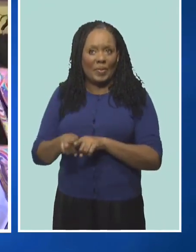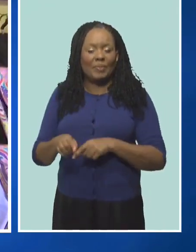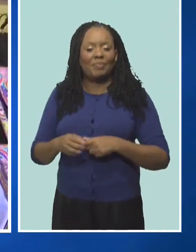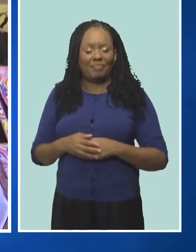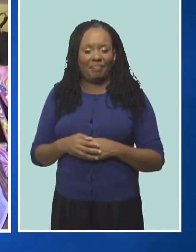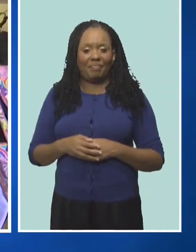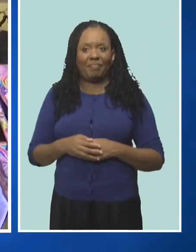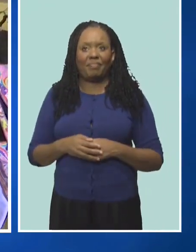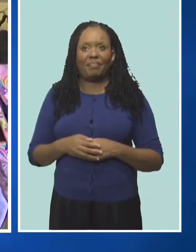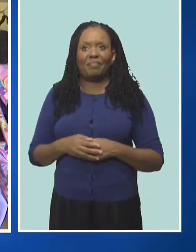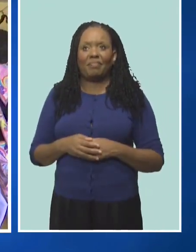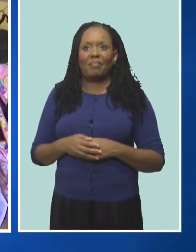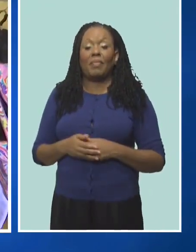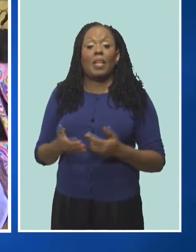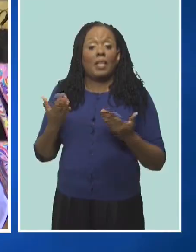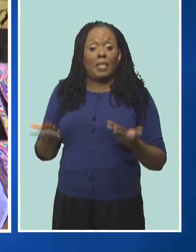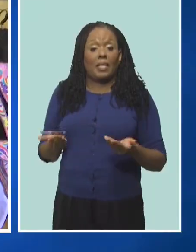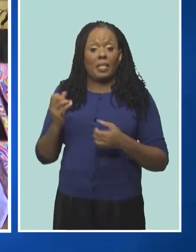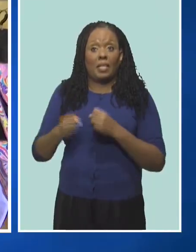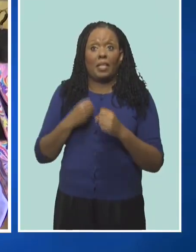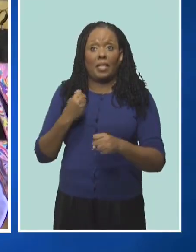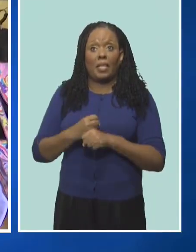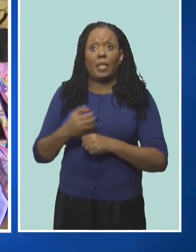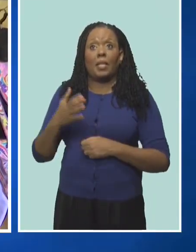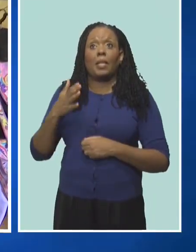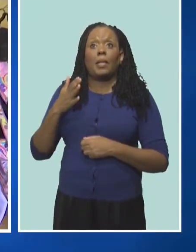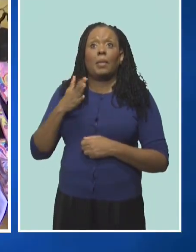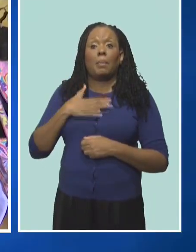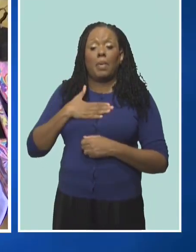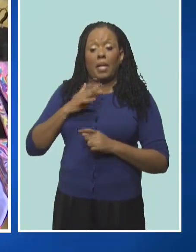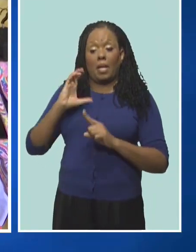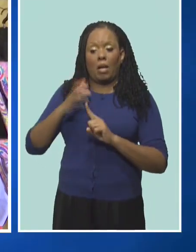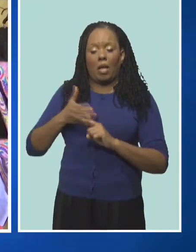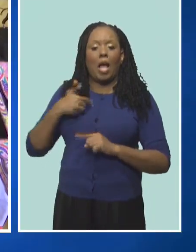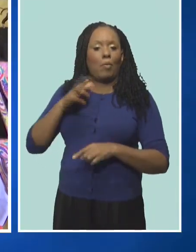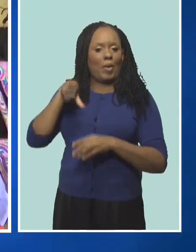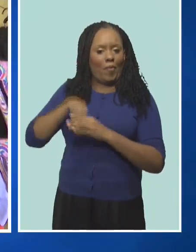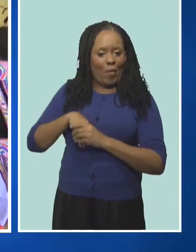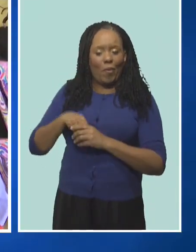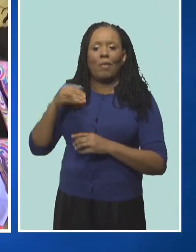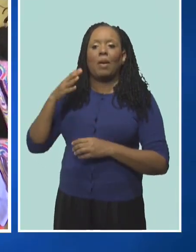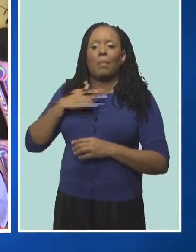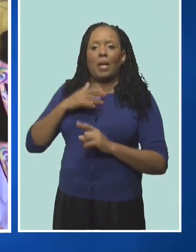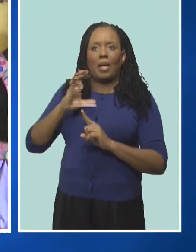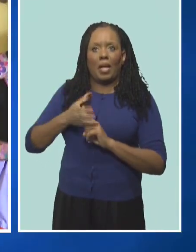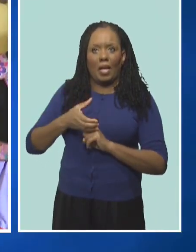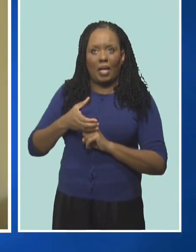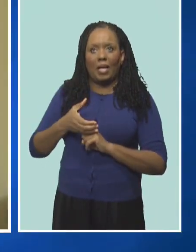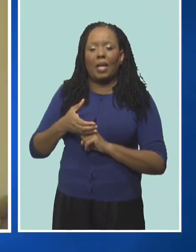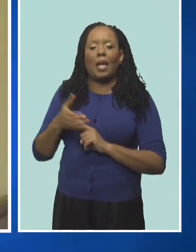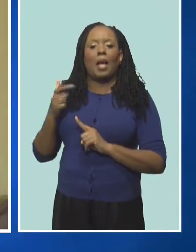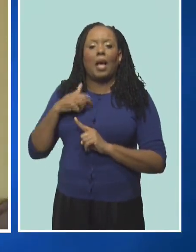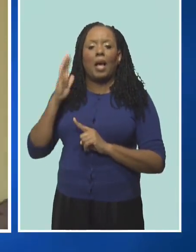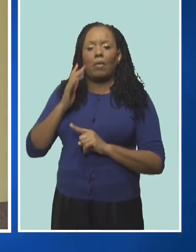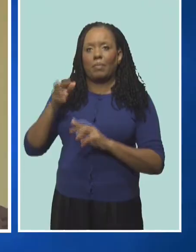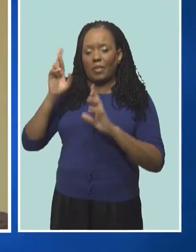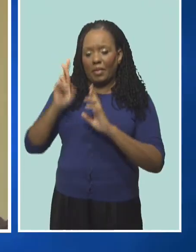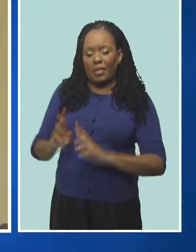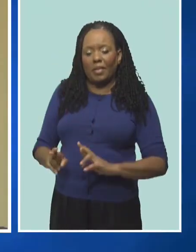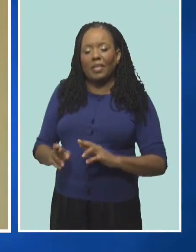playing a tribute. My costume is paying a tribute to Gwyneth Squires. So I'm using cameraman's song